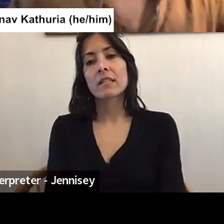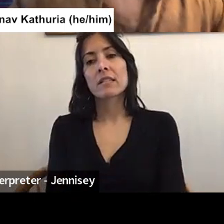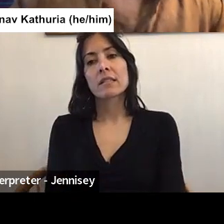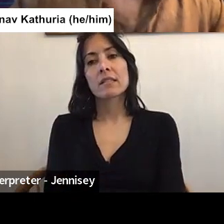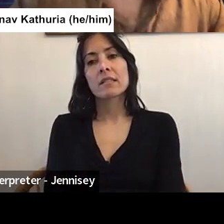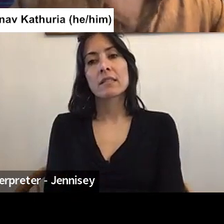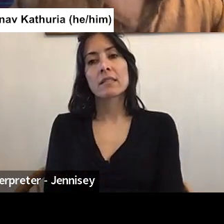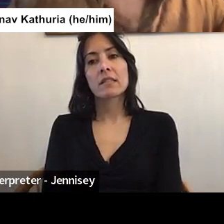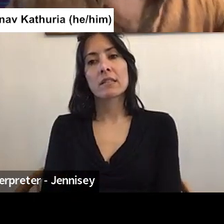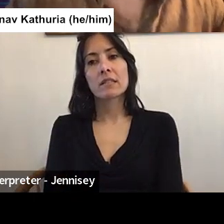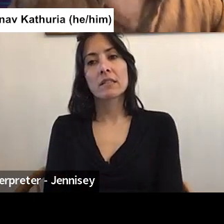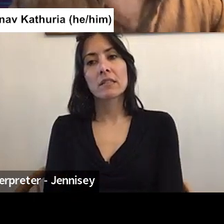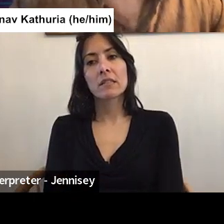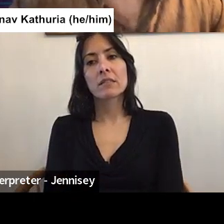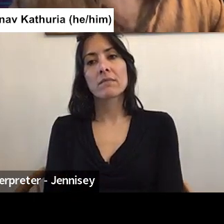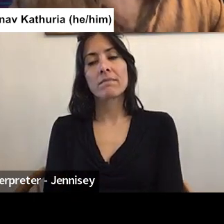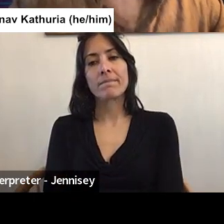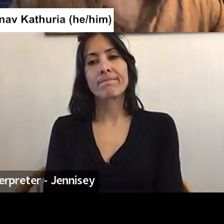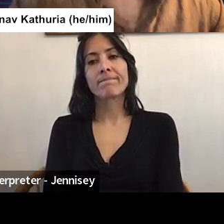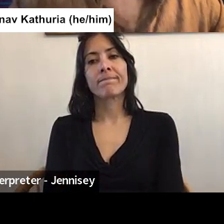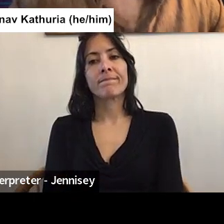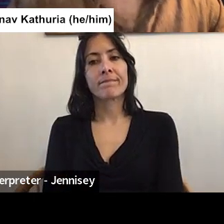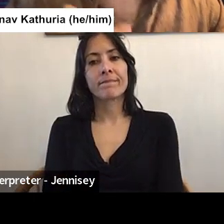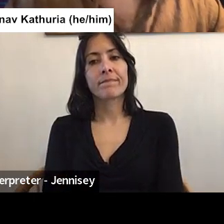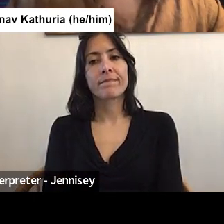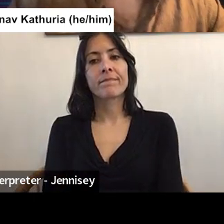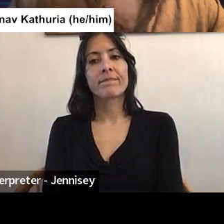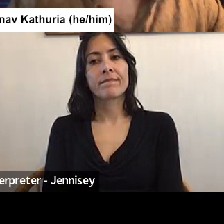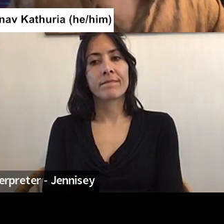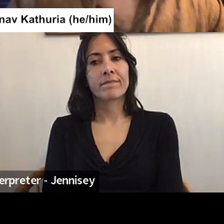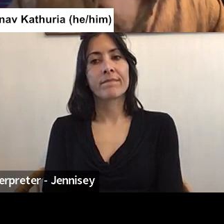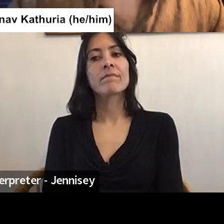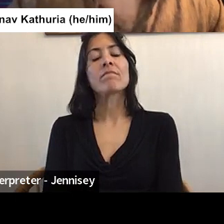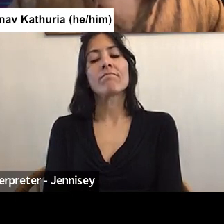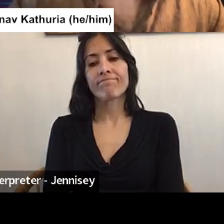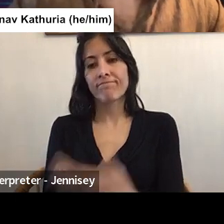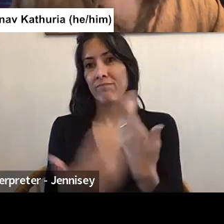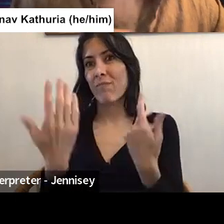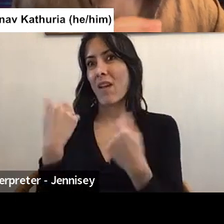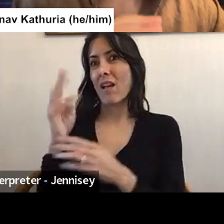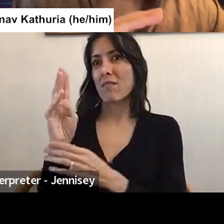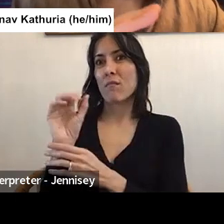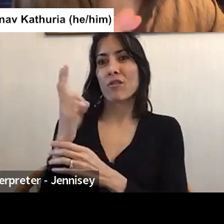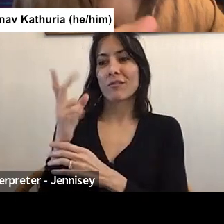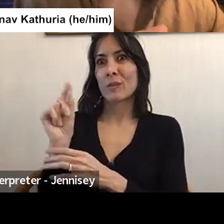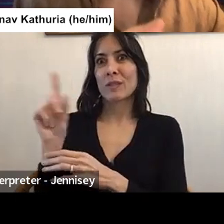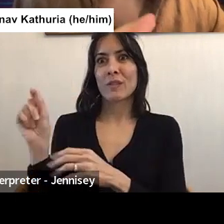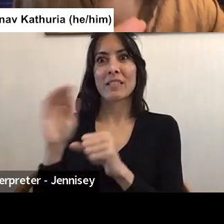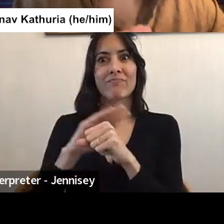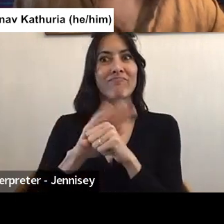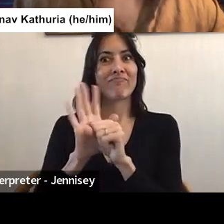Yeah, so when the pandemic hit, our in-person work, prisons just